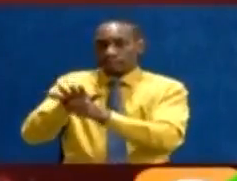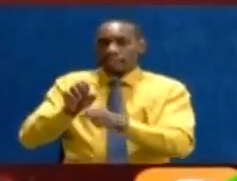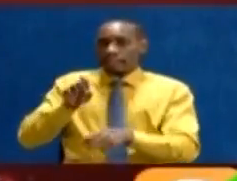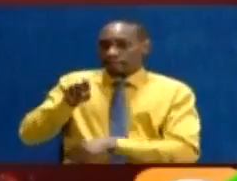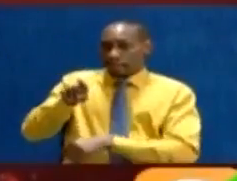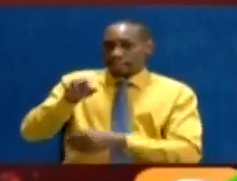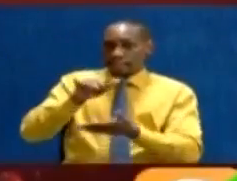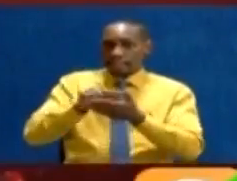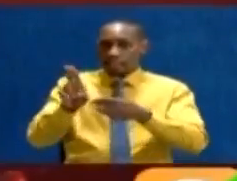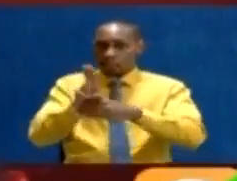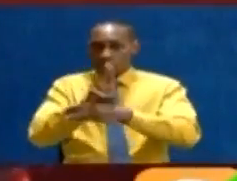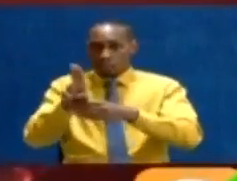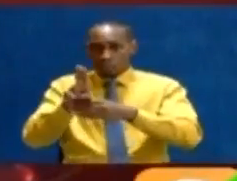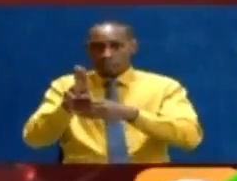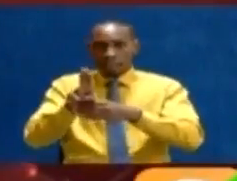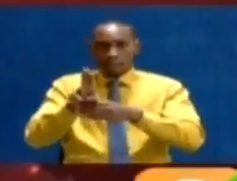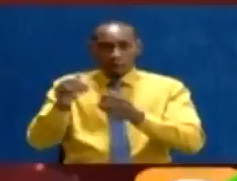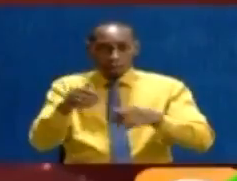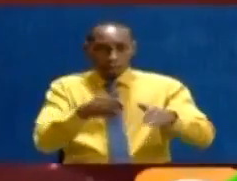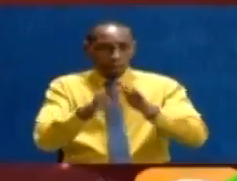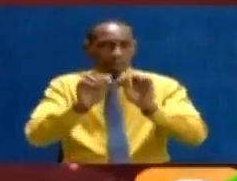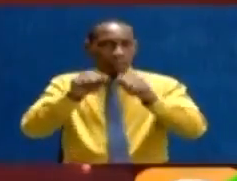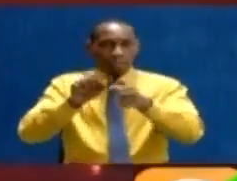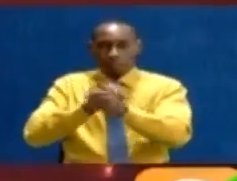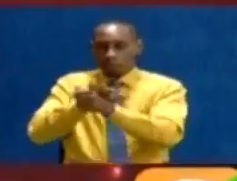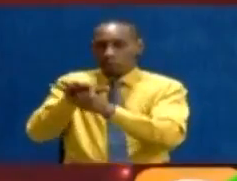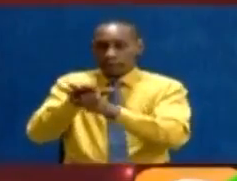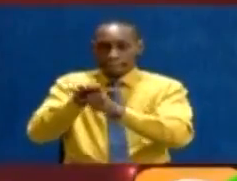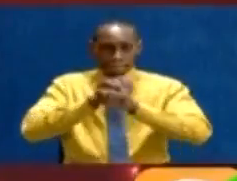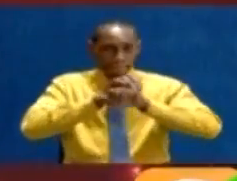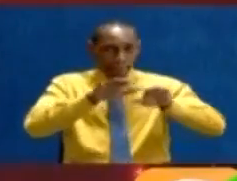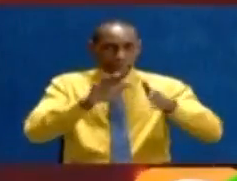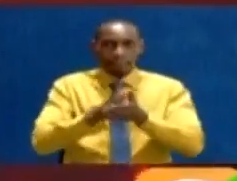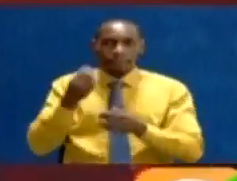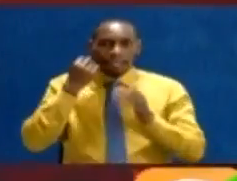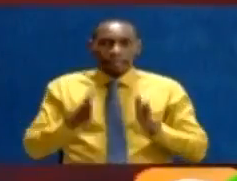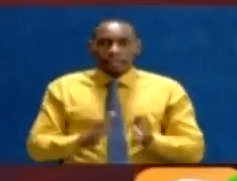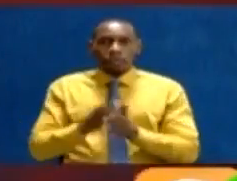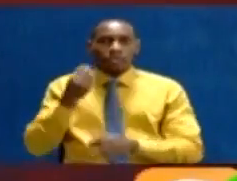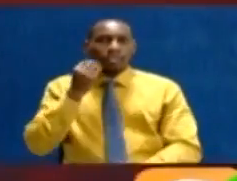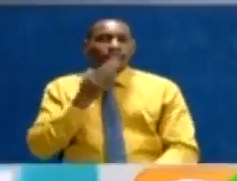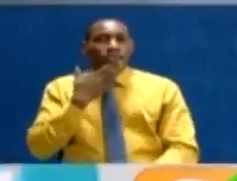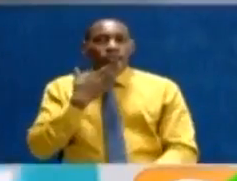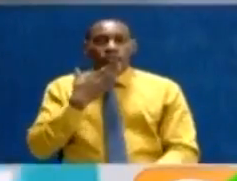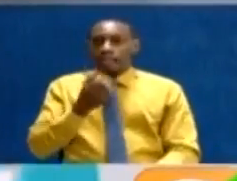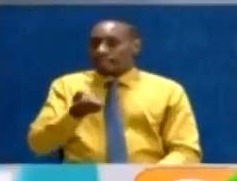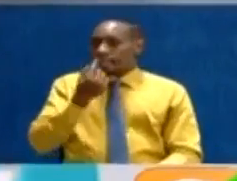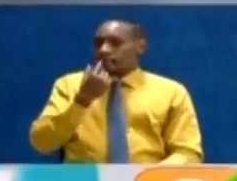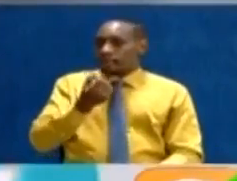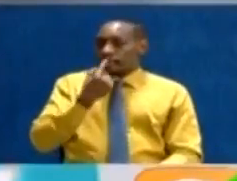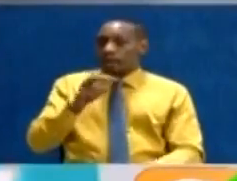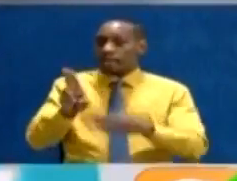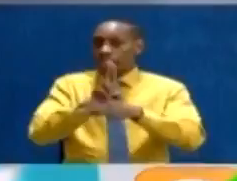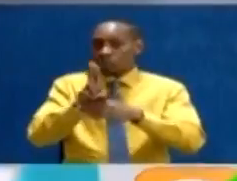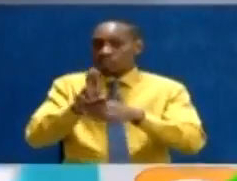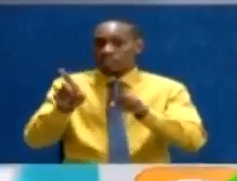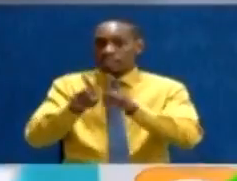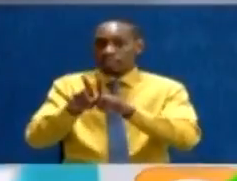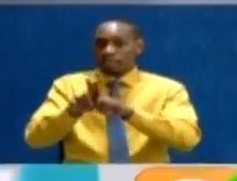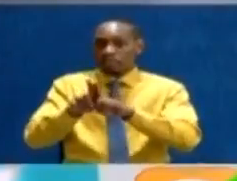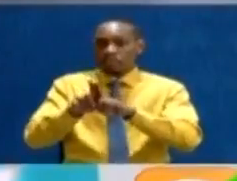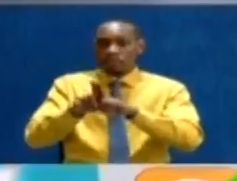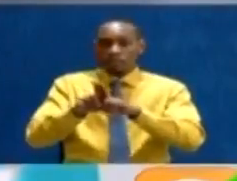The virus utilizes ACE2 as a receptor for COVID-19. Patients with diabetes taking ACE2 stimulating drugs, widely